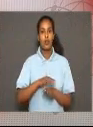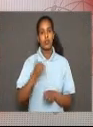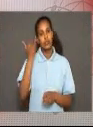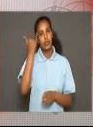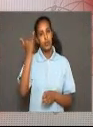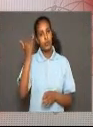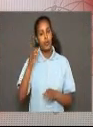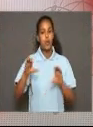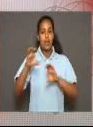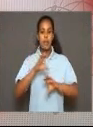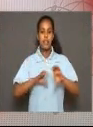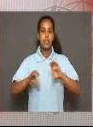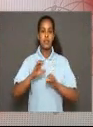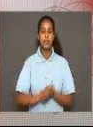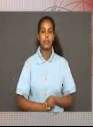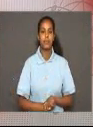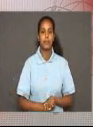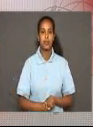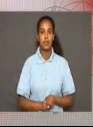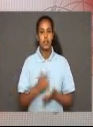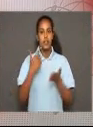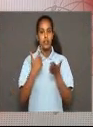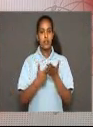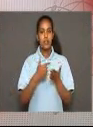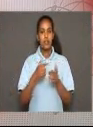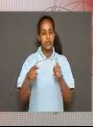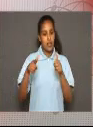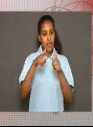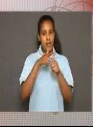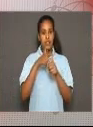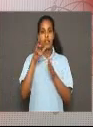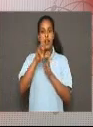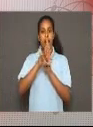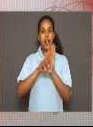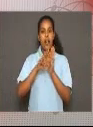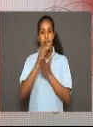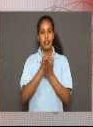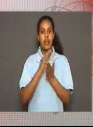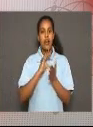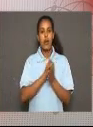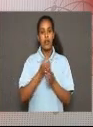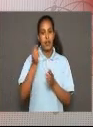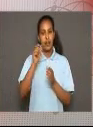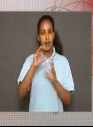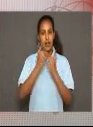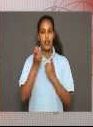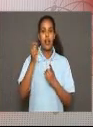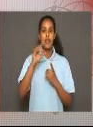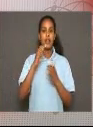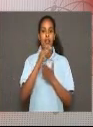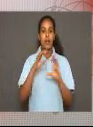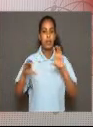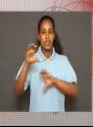scope of chemistry. This is the first lesson in our grade 11